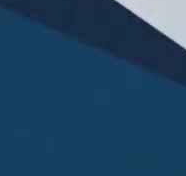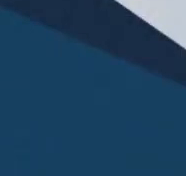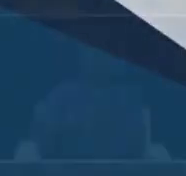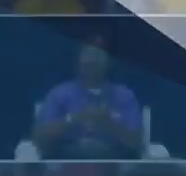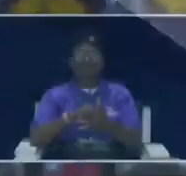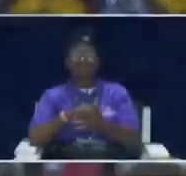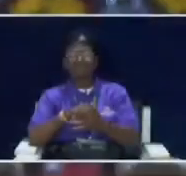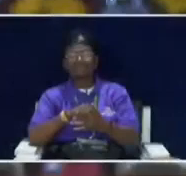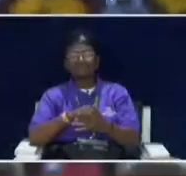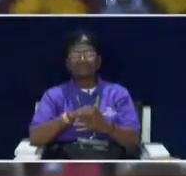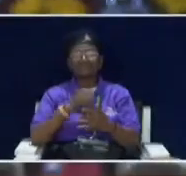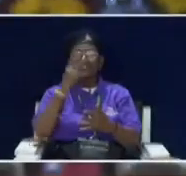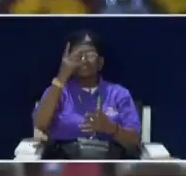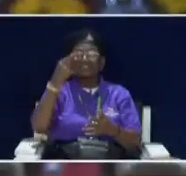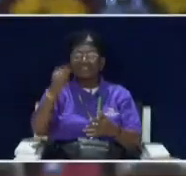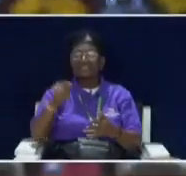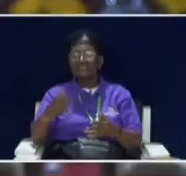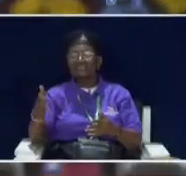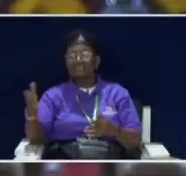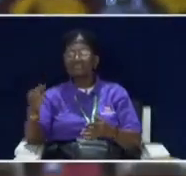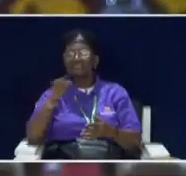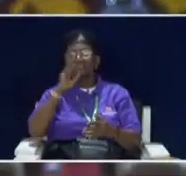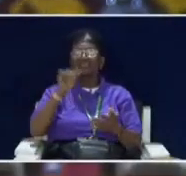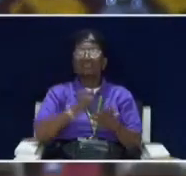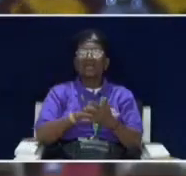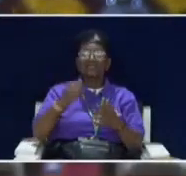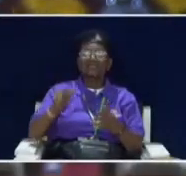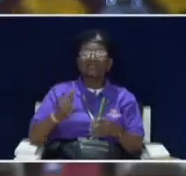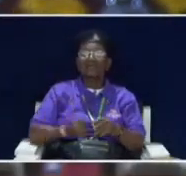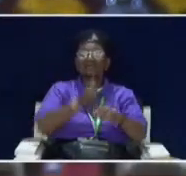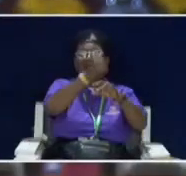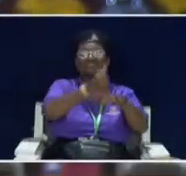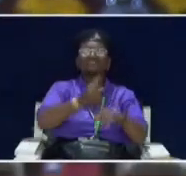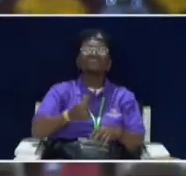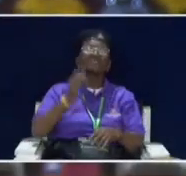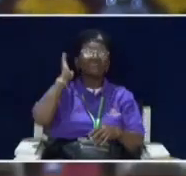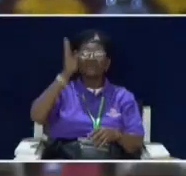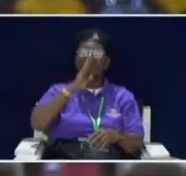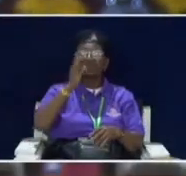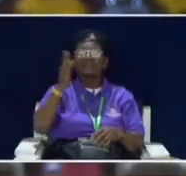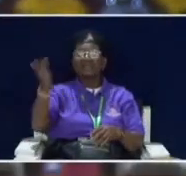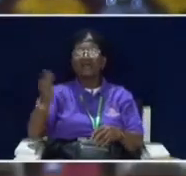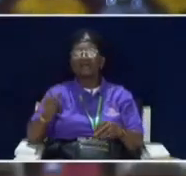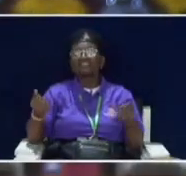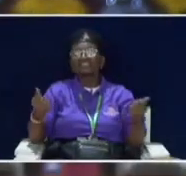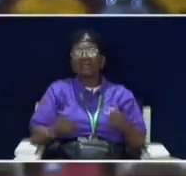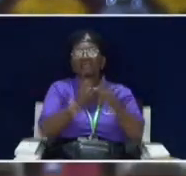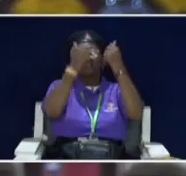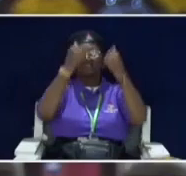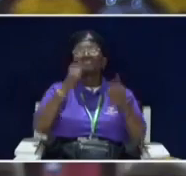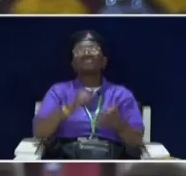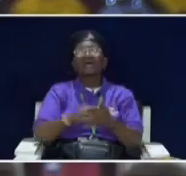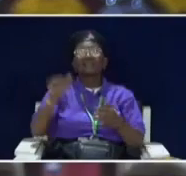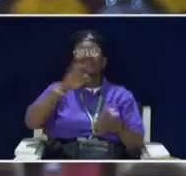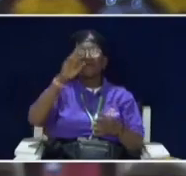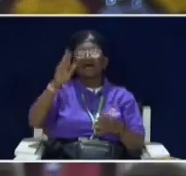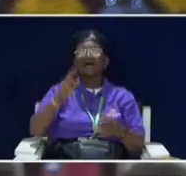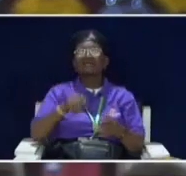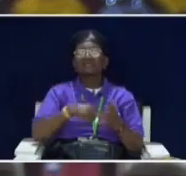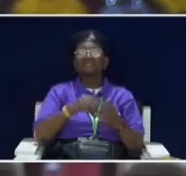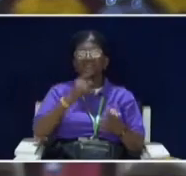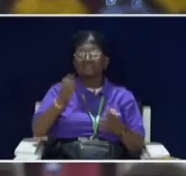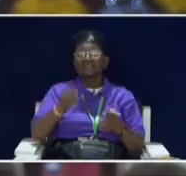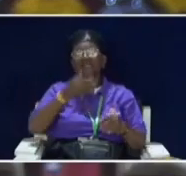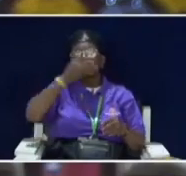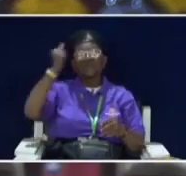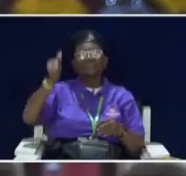it. See, the thing is that the mountains might still be there as the challenges that they are, but this is the best option of all because you